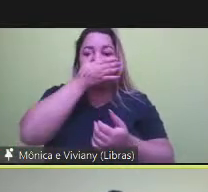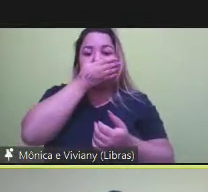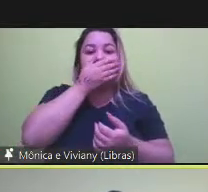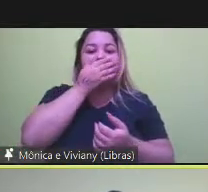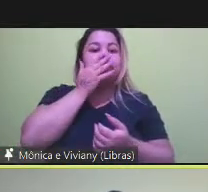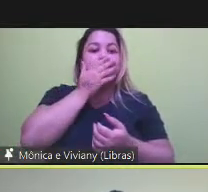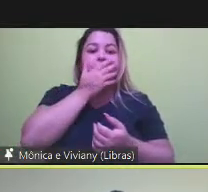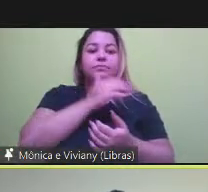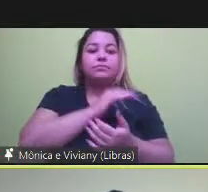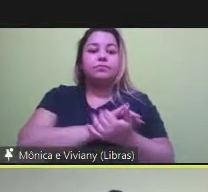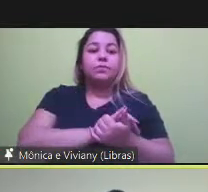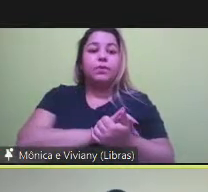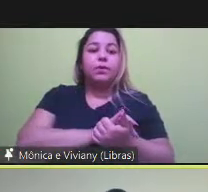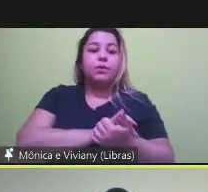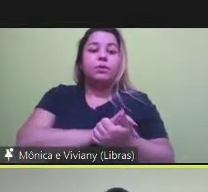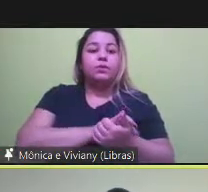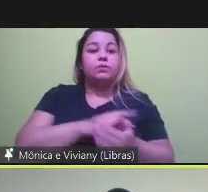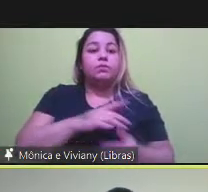now.